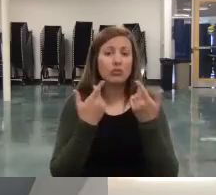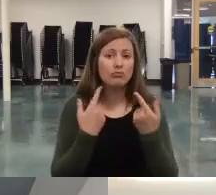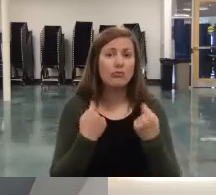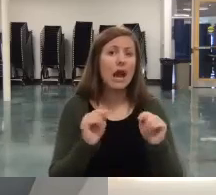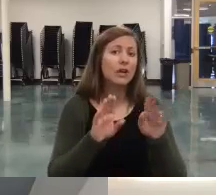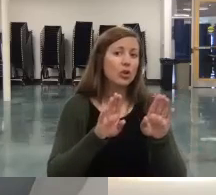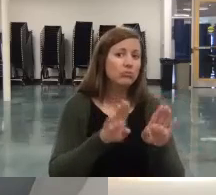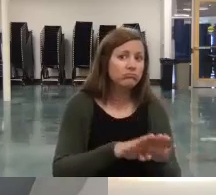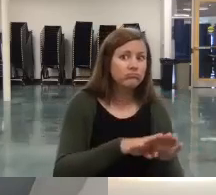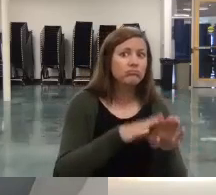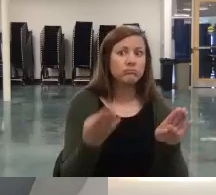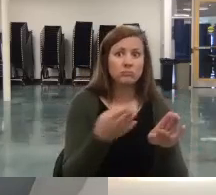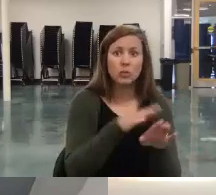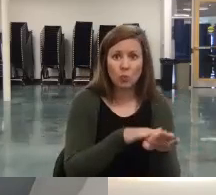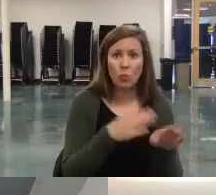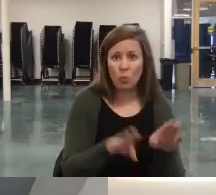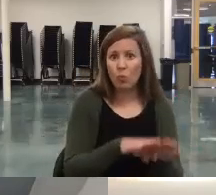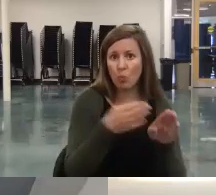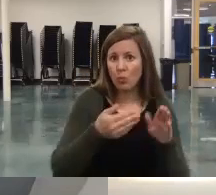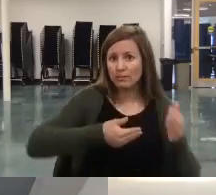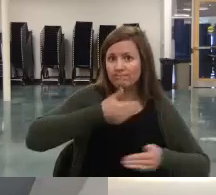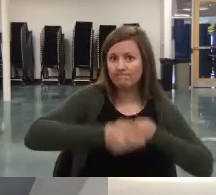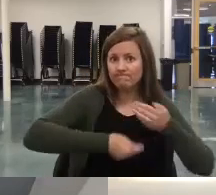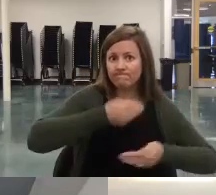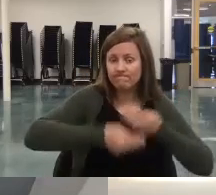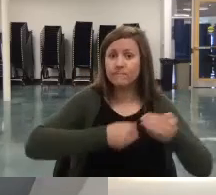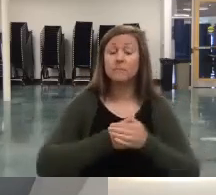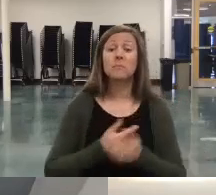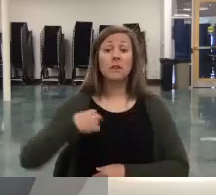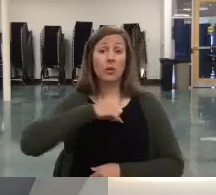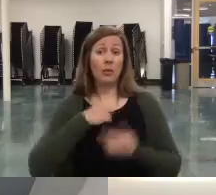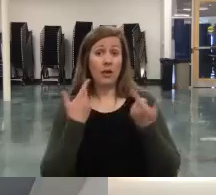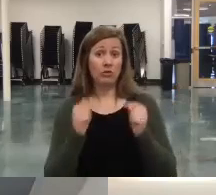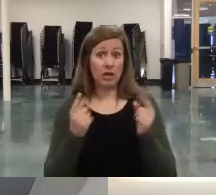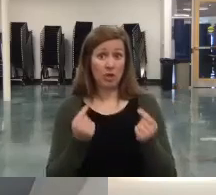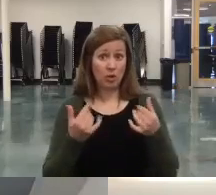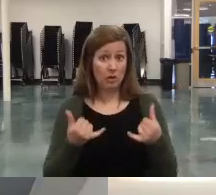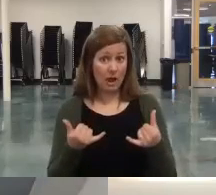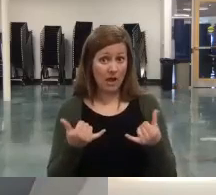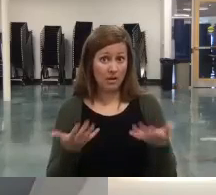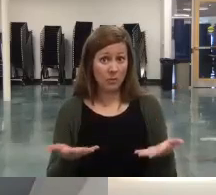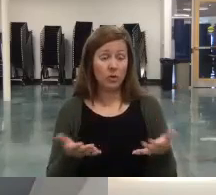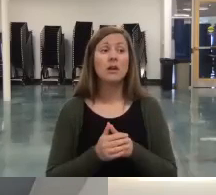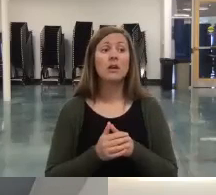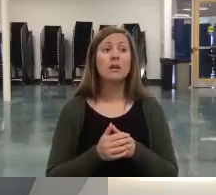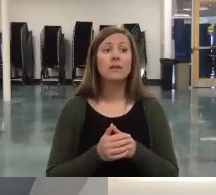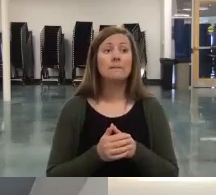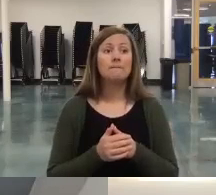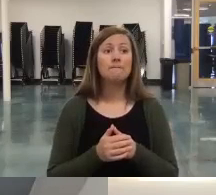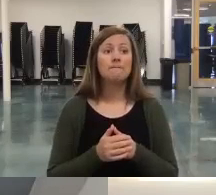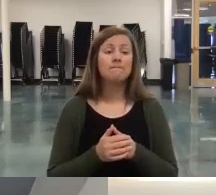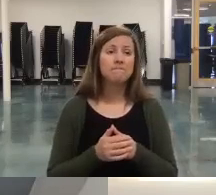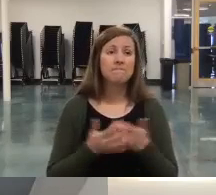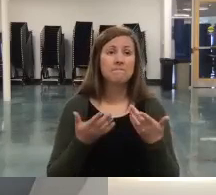a phased reopening process, what we're trying to do now is keep